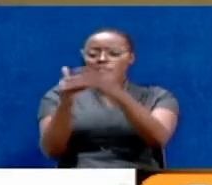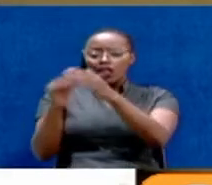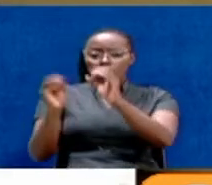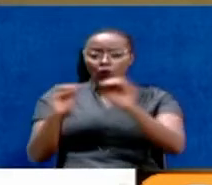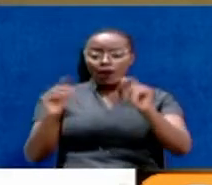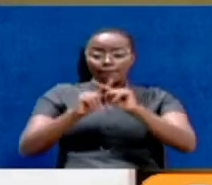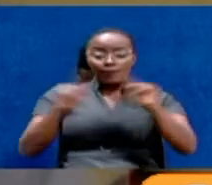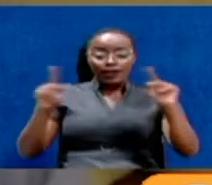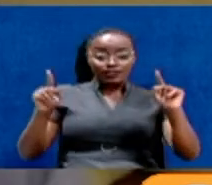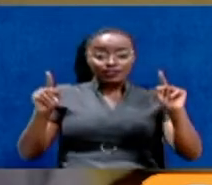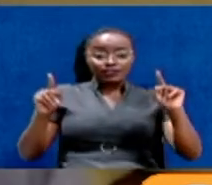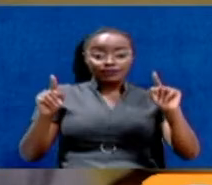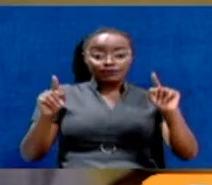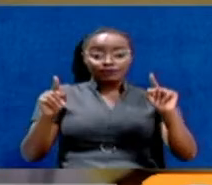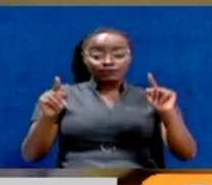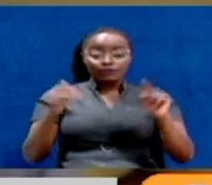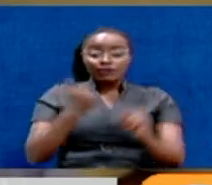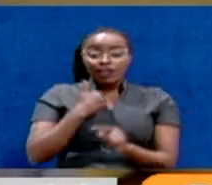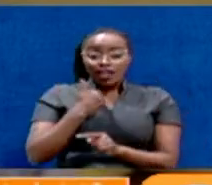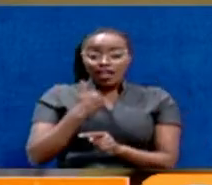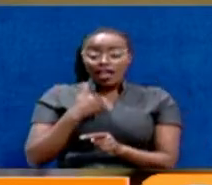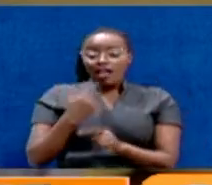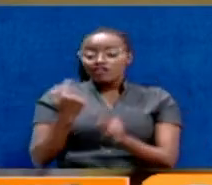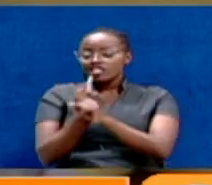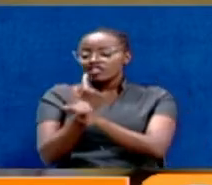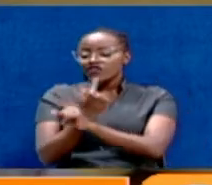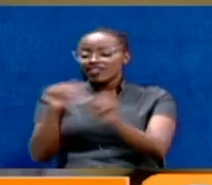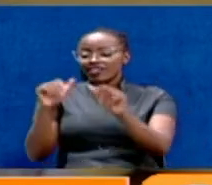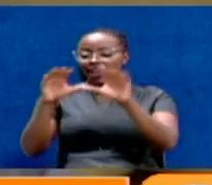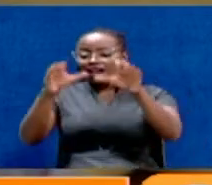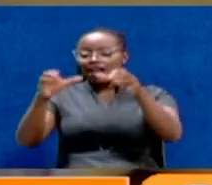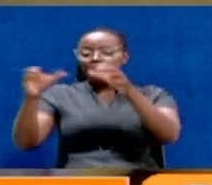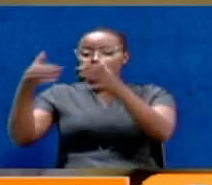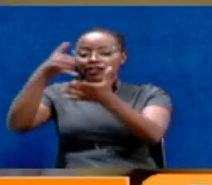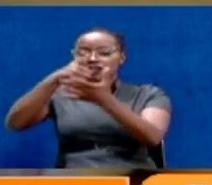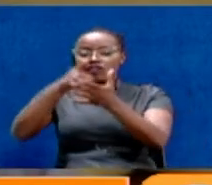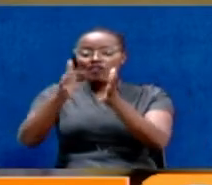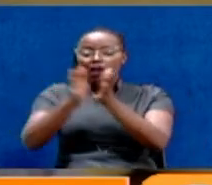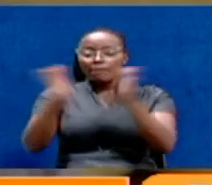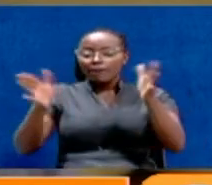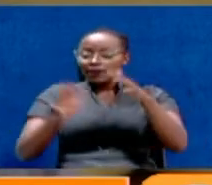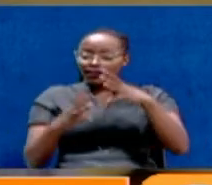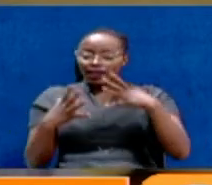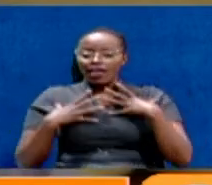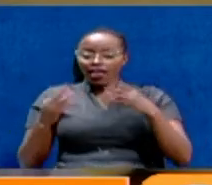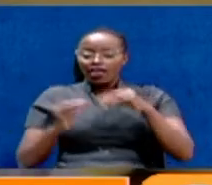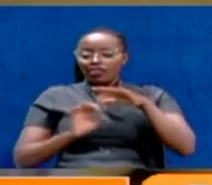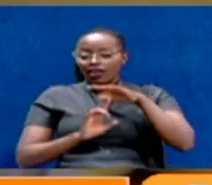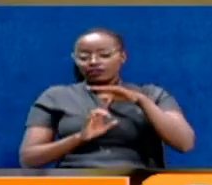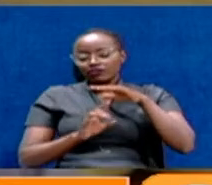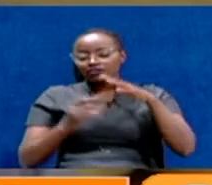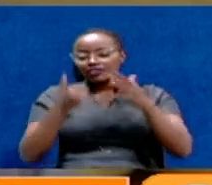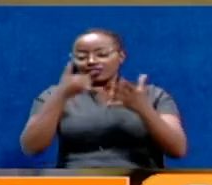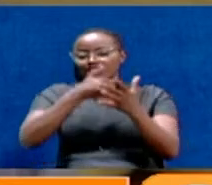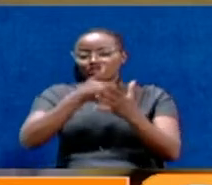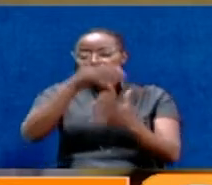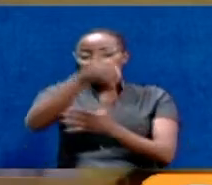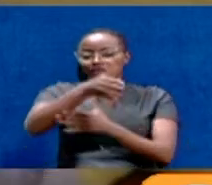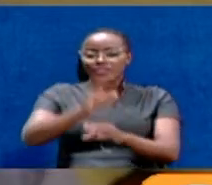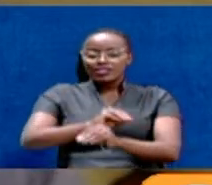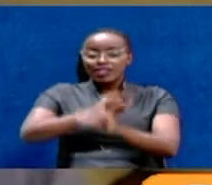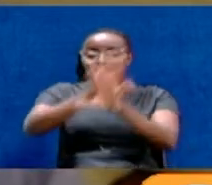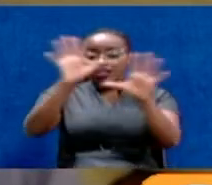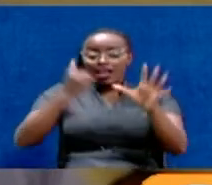again, because we have the multi-agencies that are involved, like the public health has to come in, so there are very, very, very